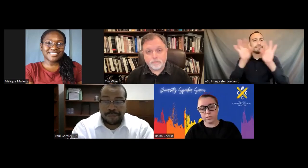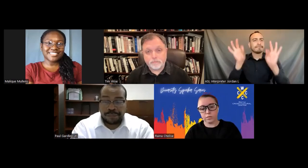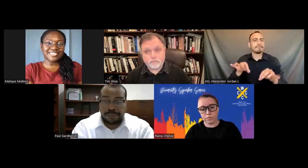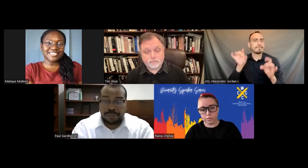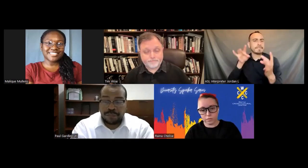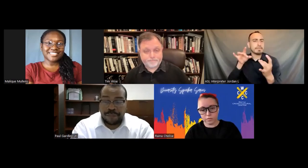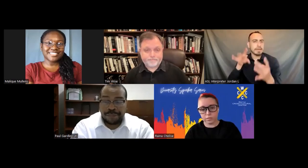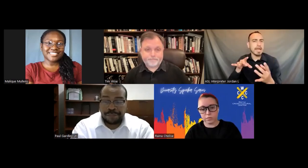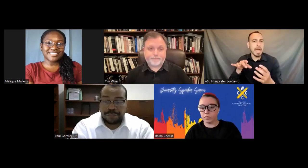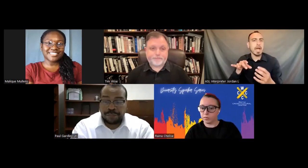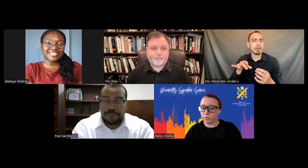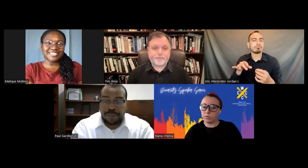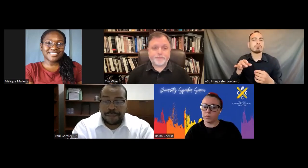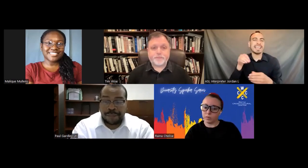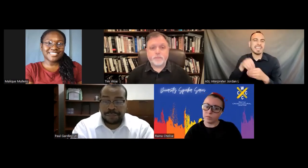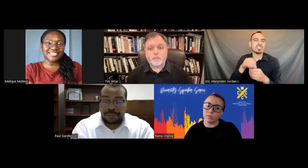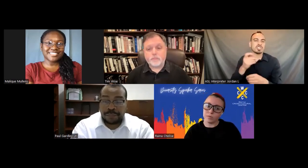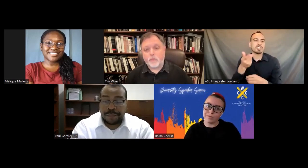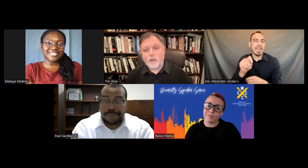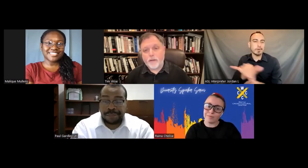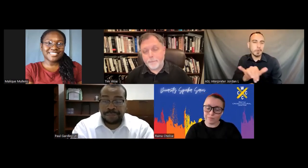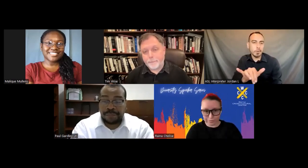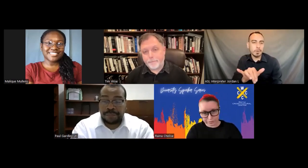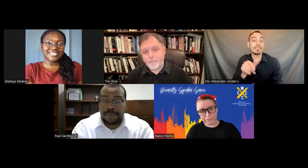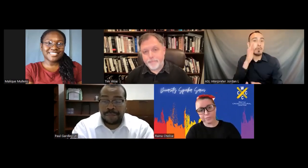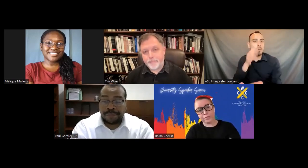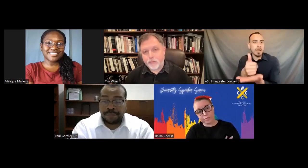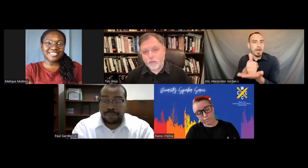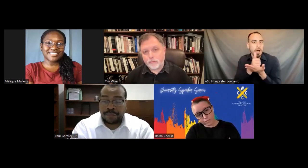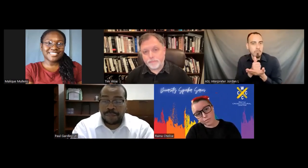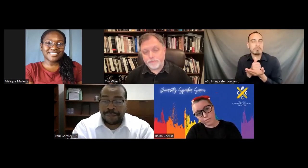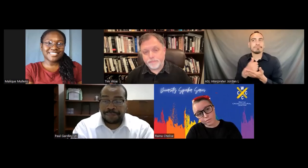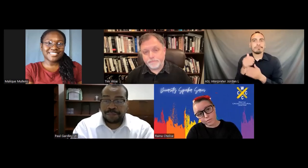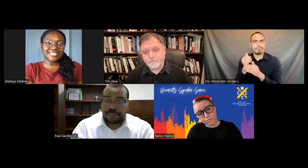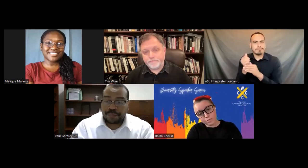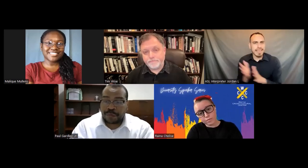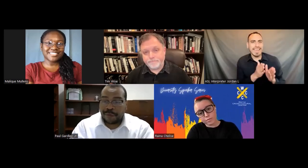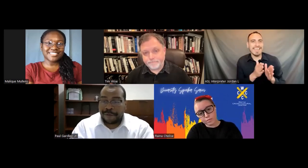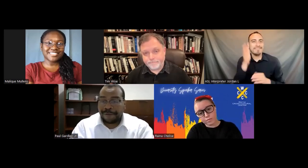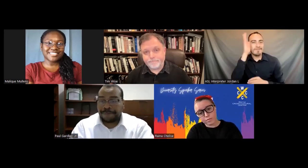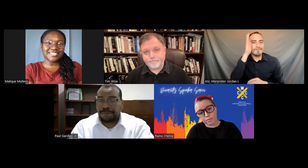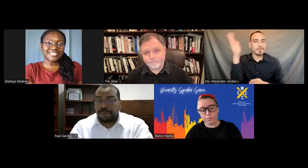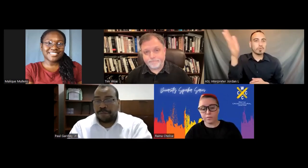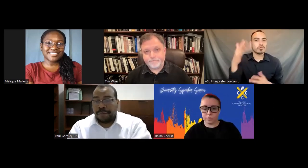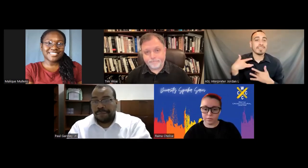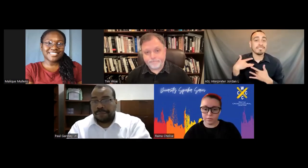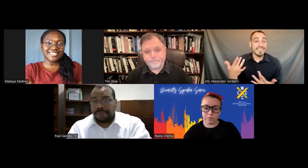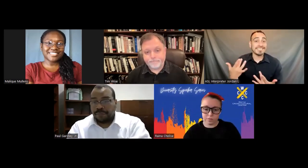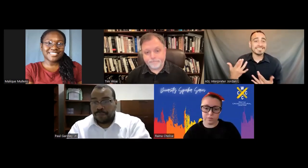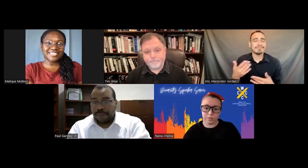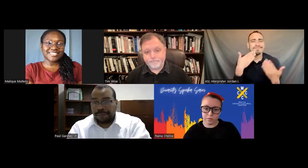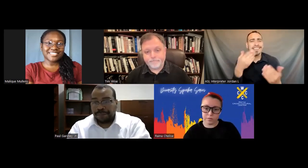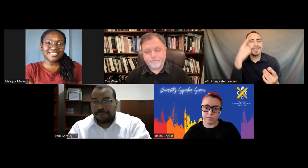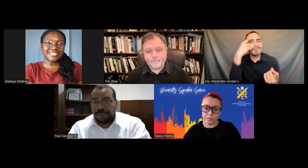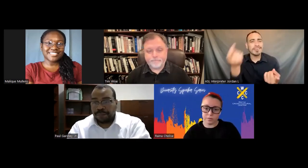chat. This will help us with planning future events. And once again, thank you all for